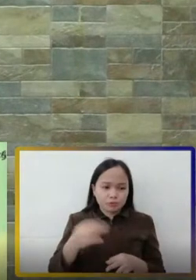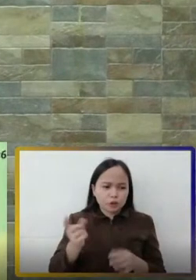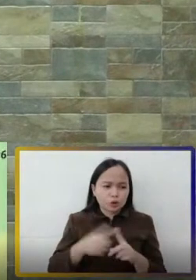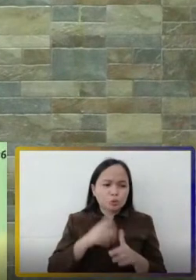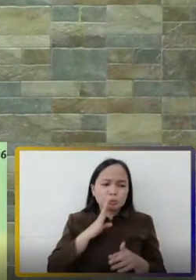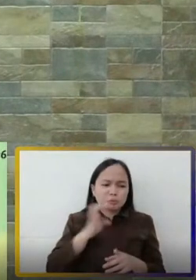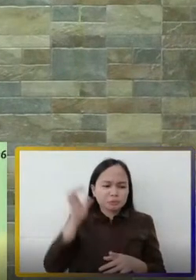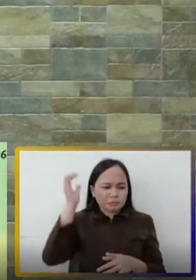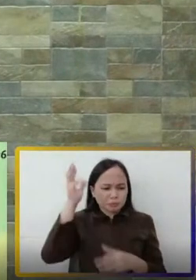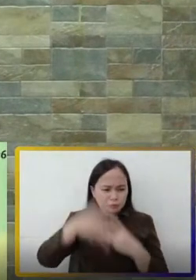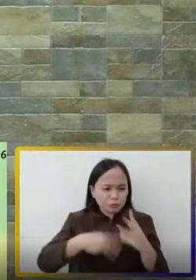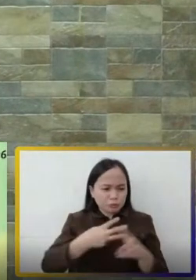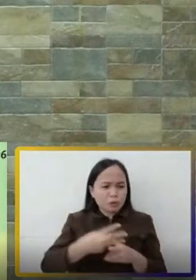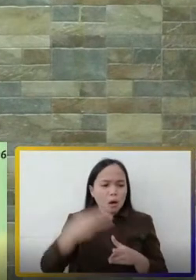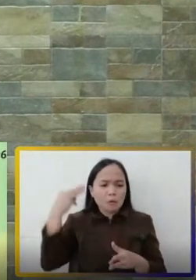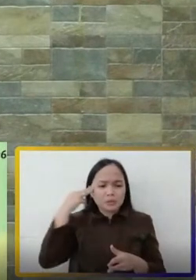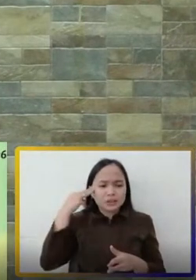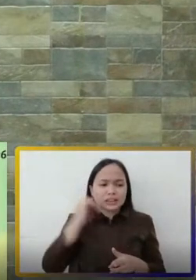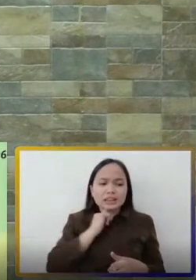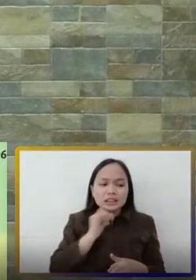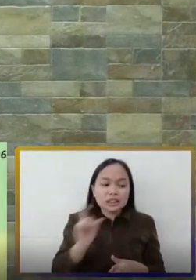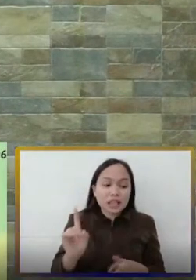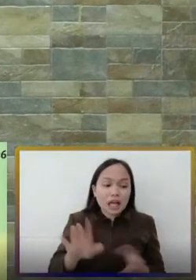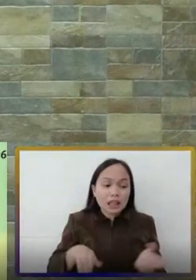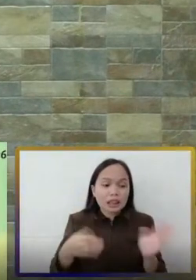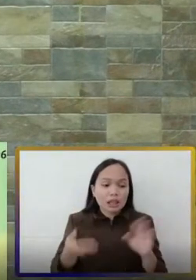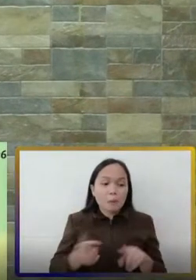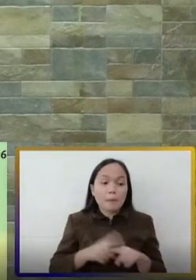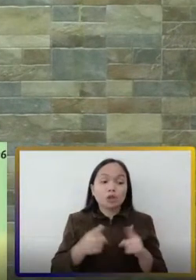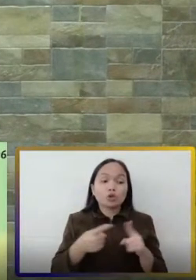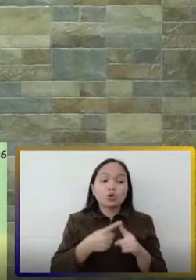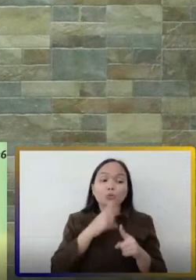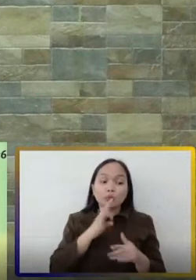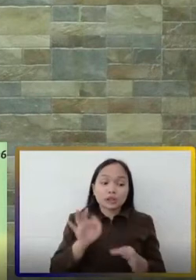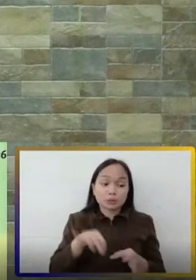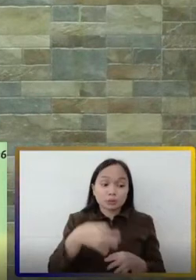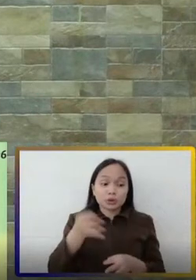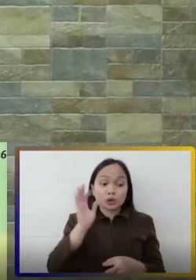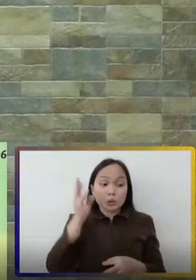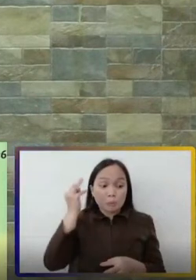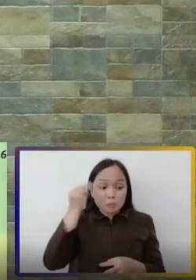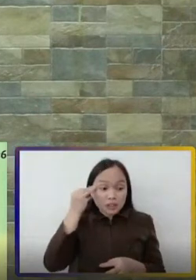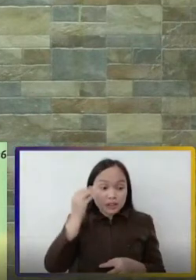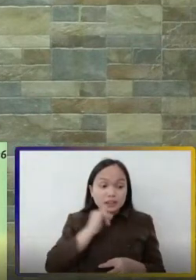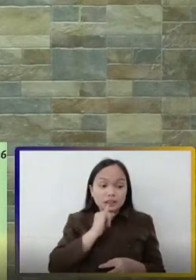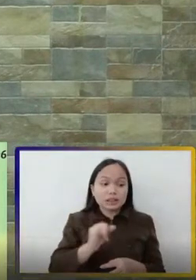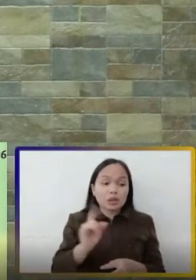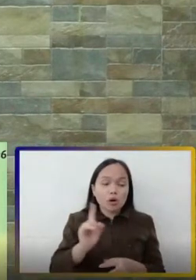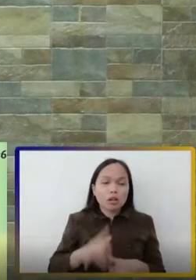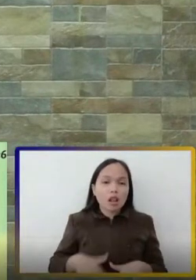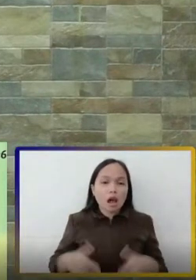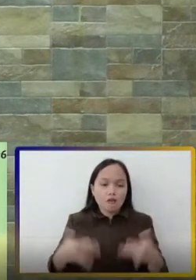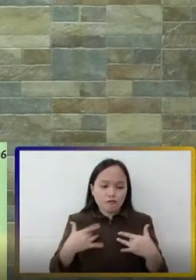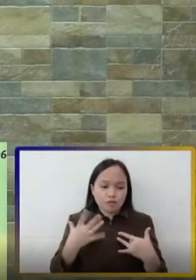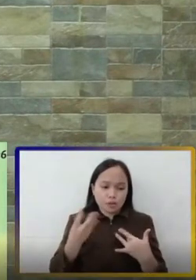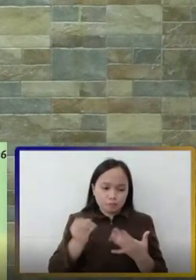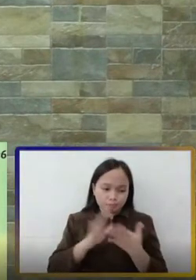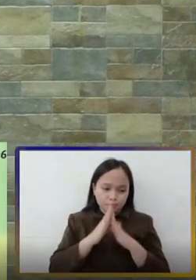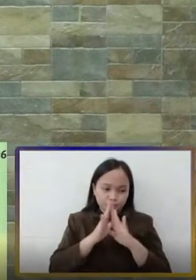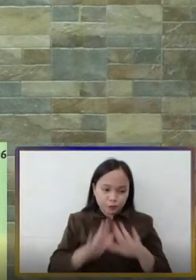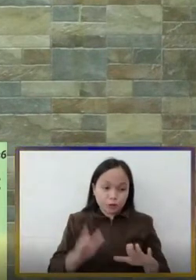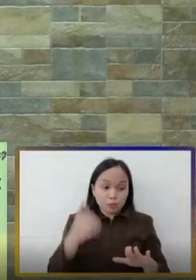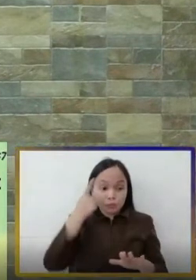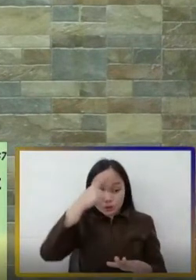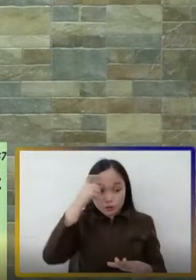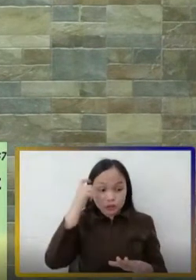carnally minded, for to be carnally minded is what? Death, but to be spiritually minded is what? Life and peace. Because